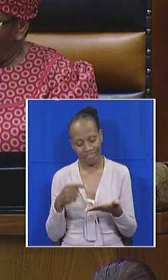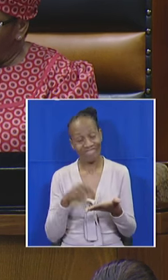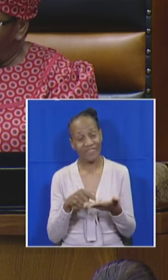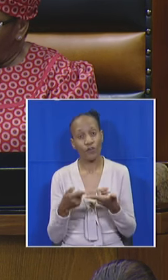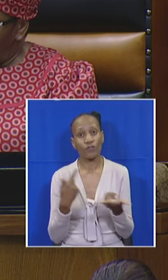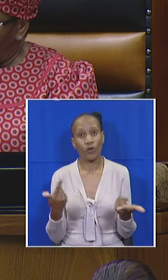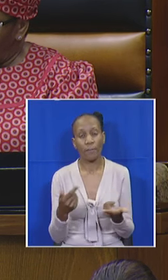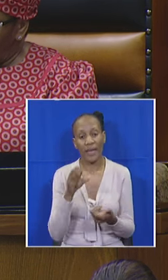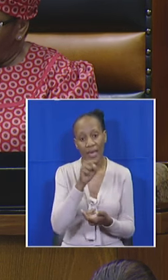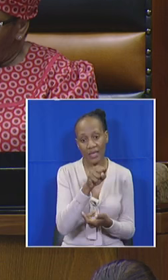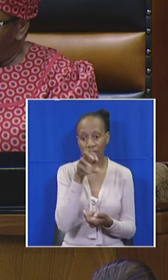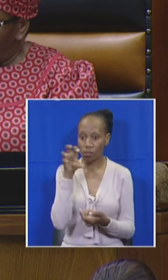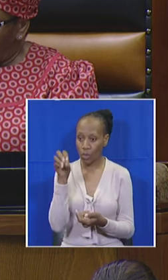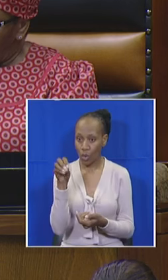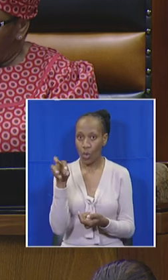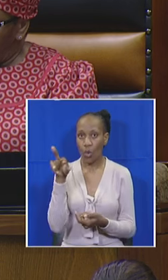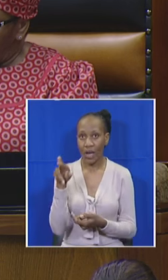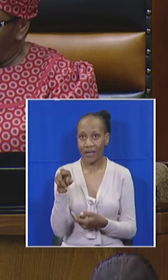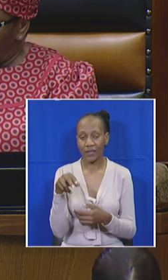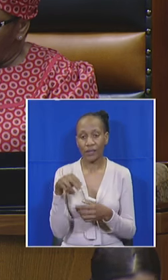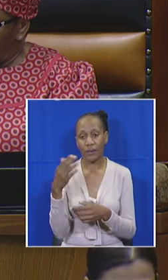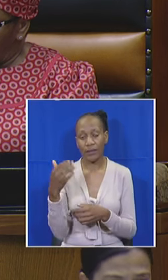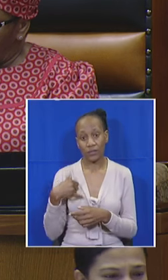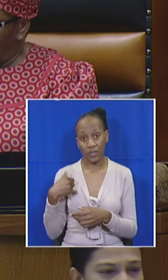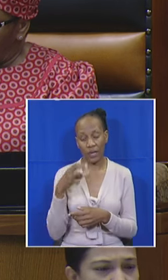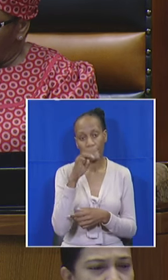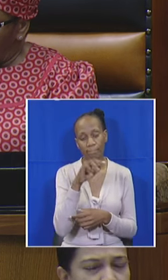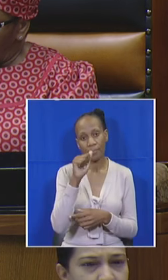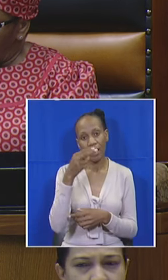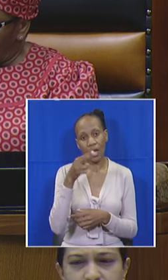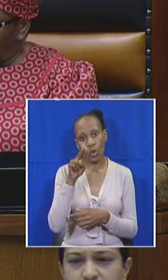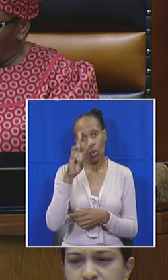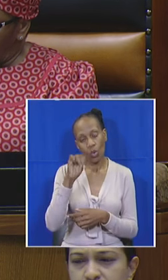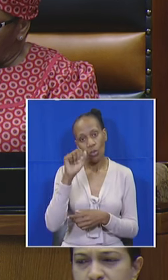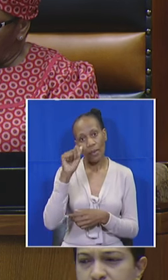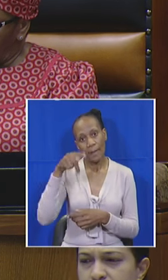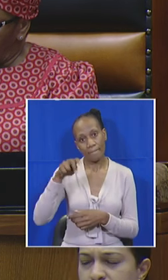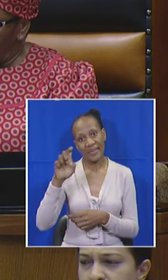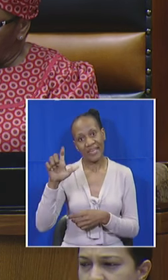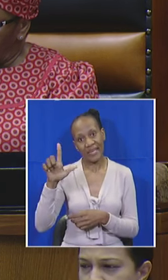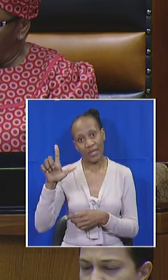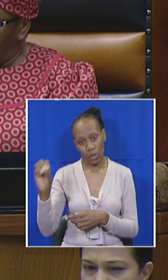Honorable S.O.R. Mahuma Pilu, Premier of the Northwest Province.